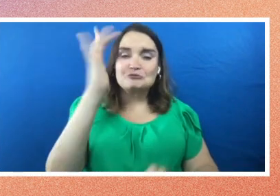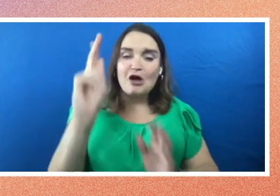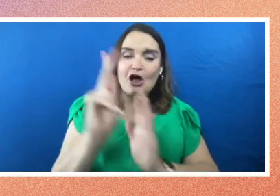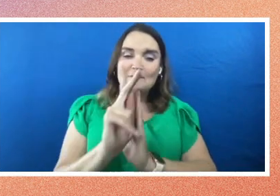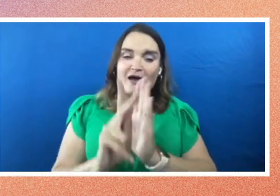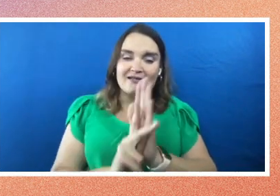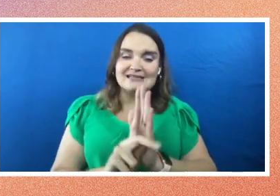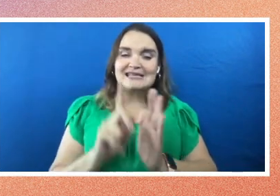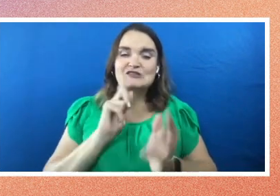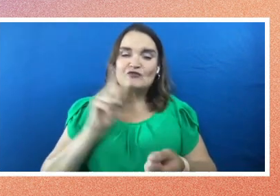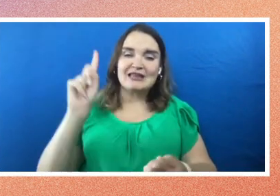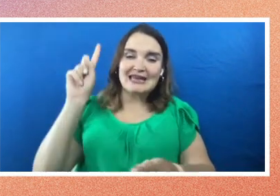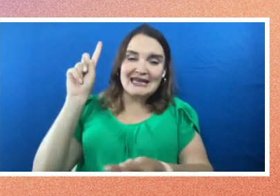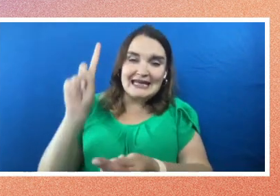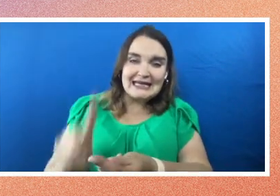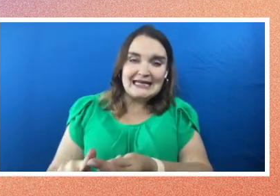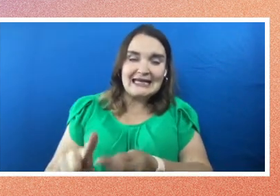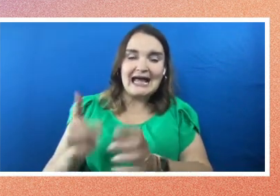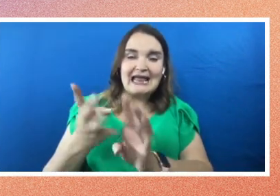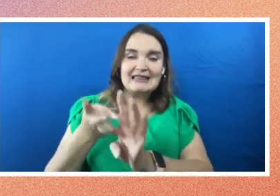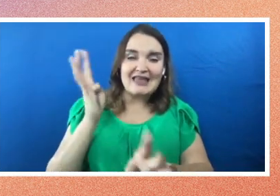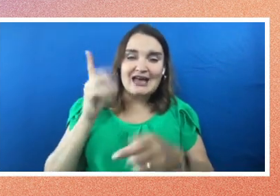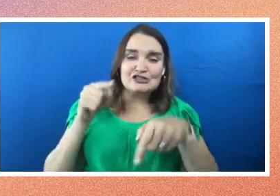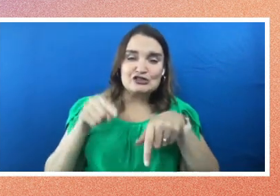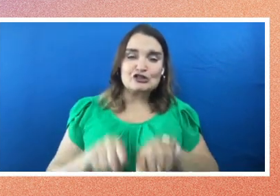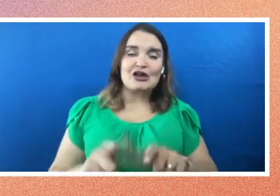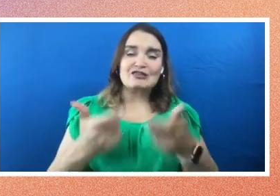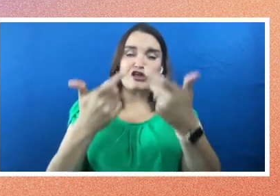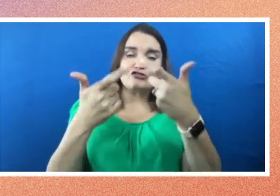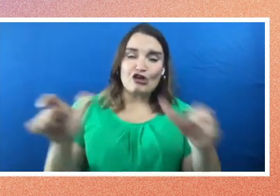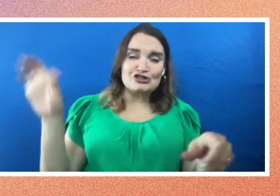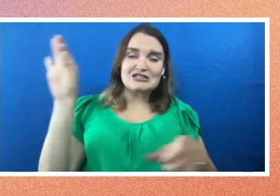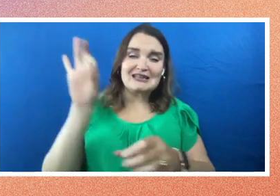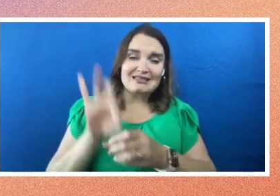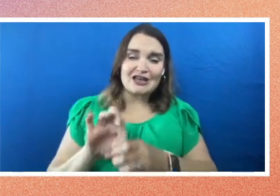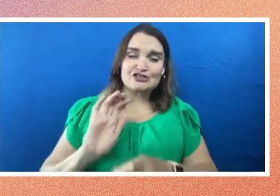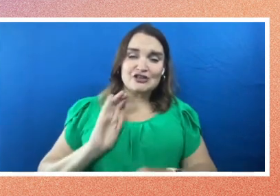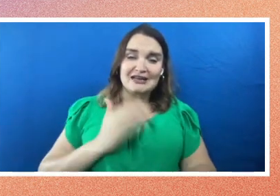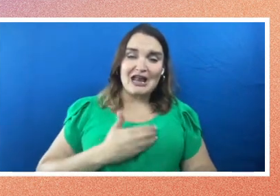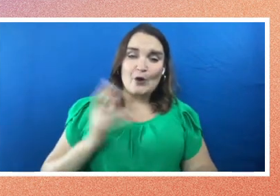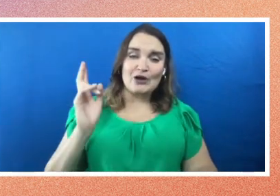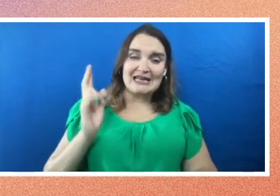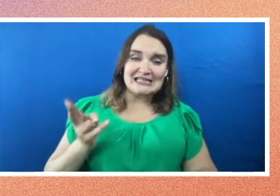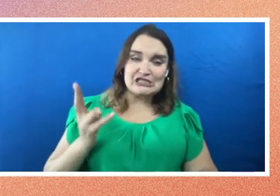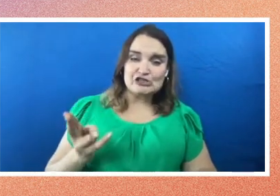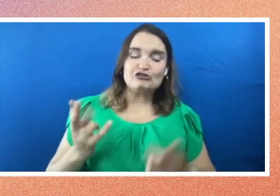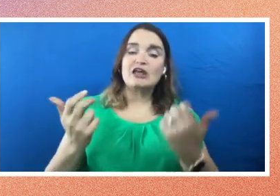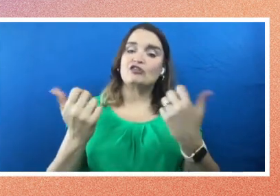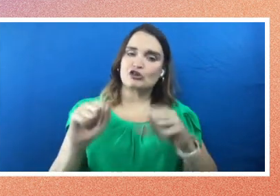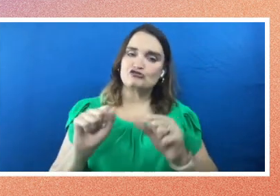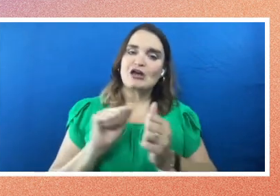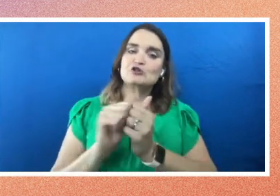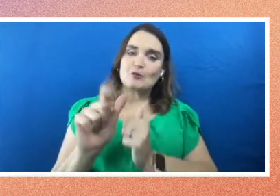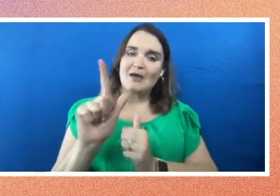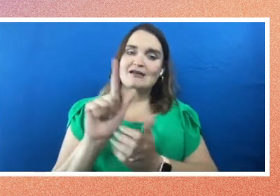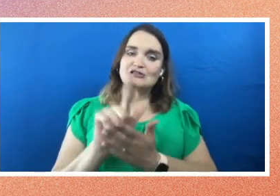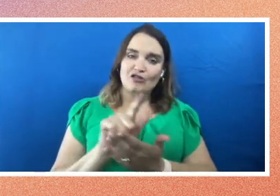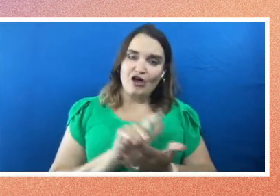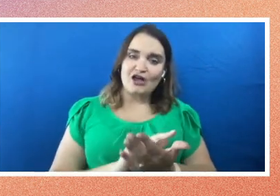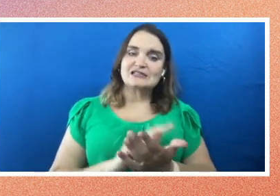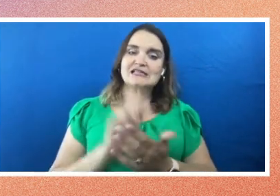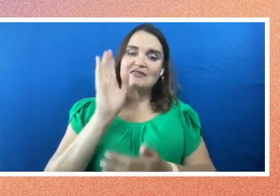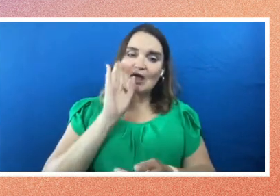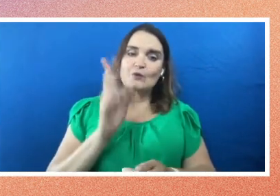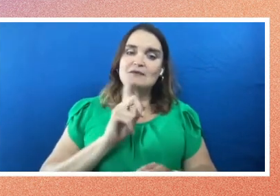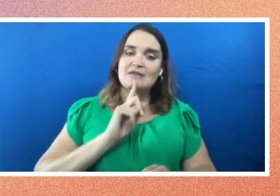eliminated lines during the largest election in our history. They're trying to pass laws that would pretty much ensure that